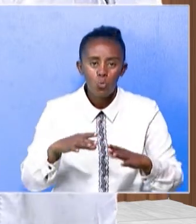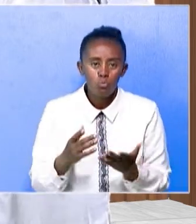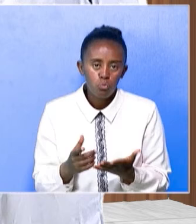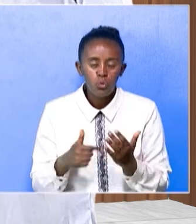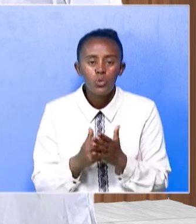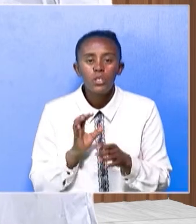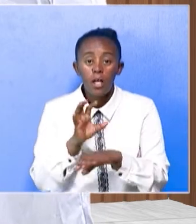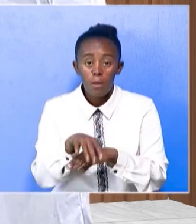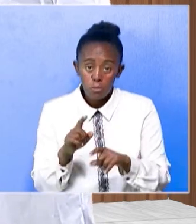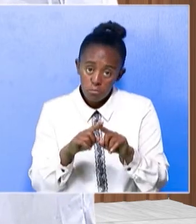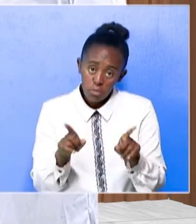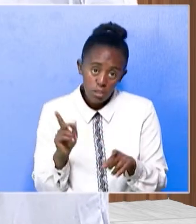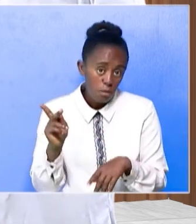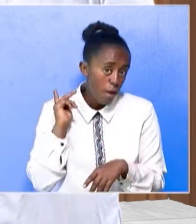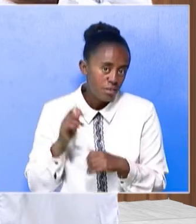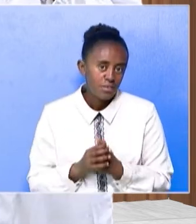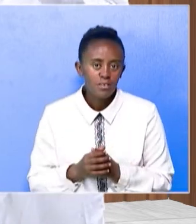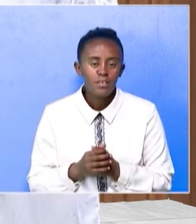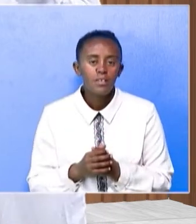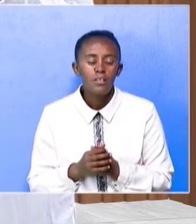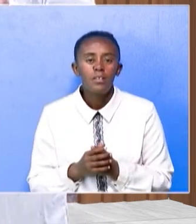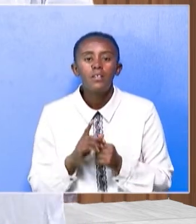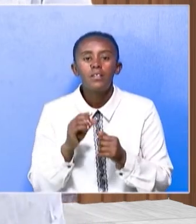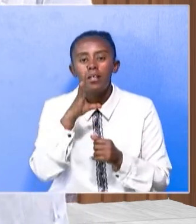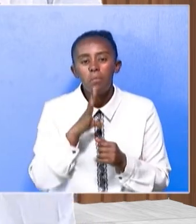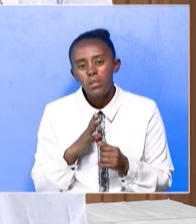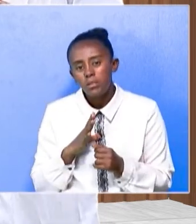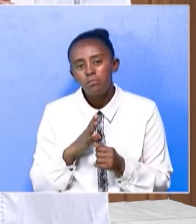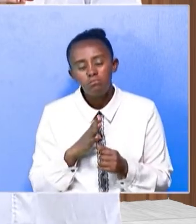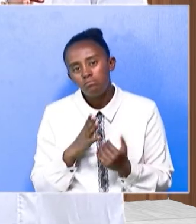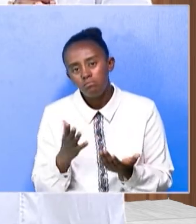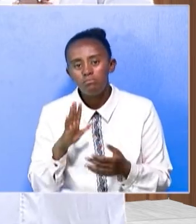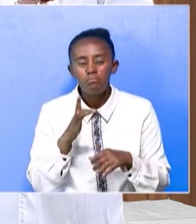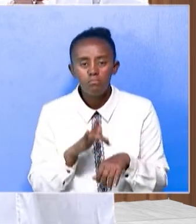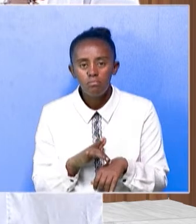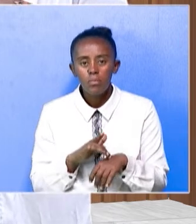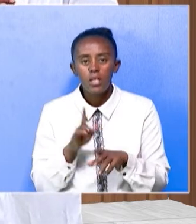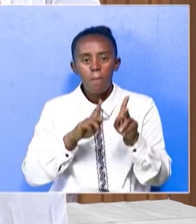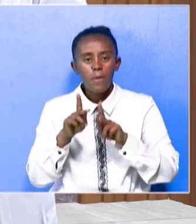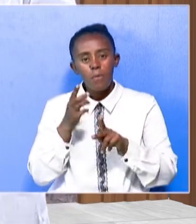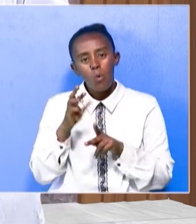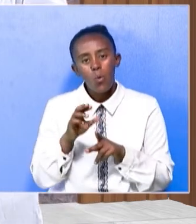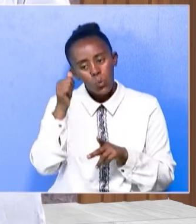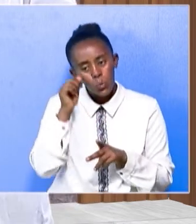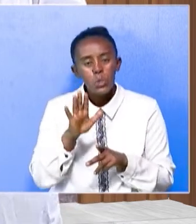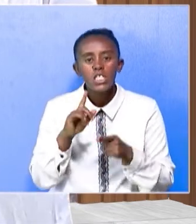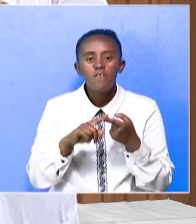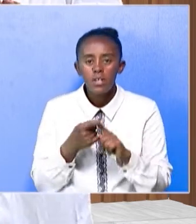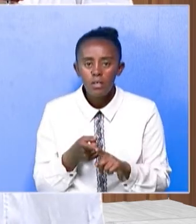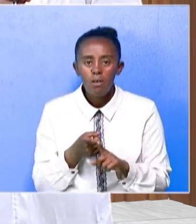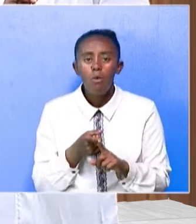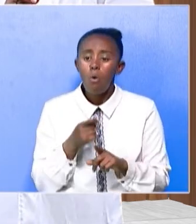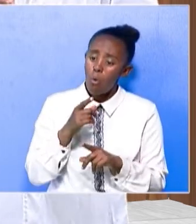it's interruption, but it's already passed. Therefore, the person may narrate to the people or to his friends. What did he say